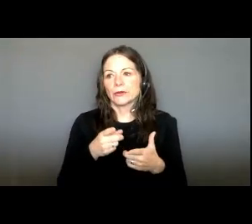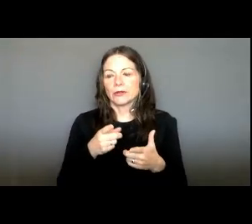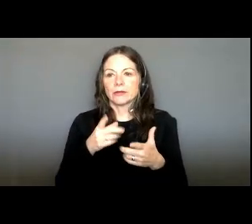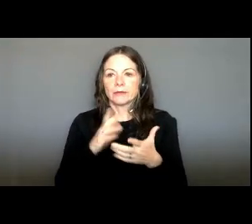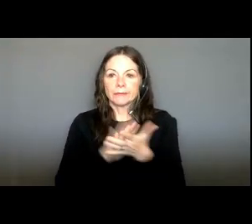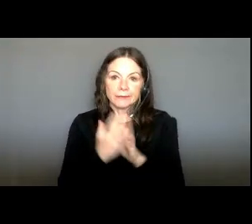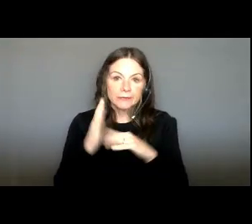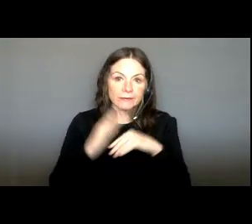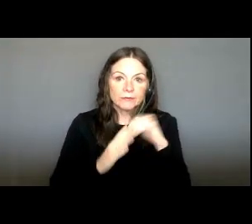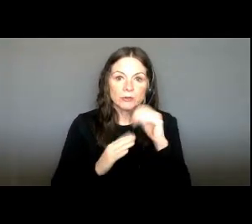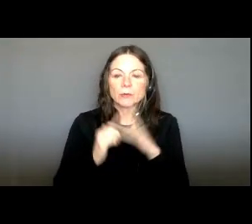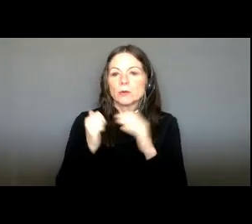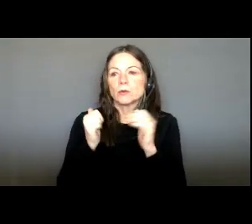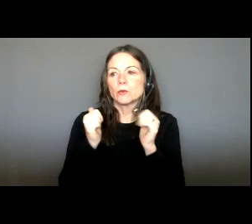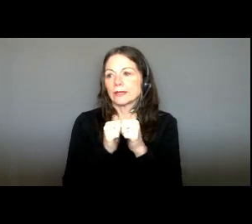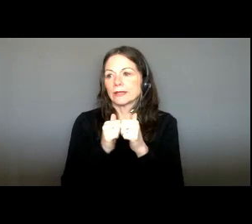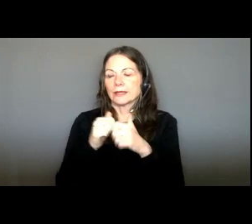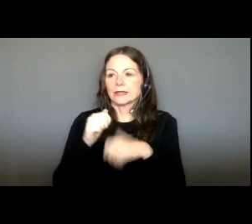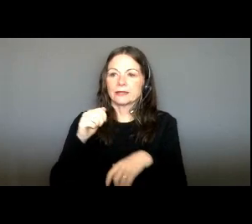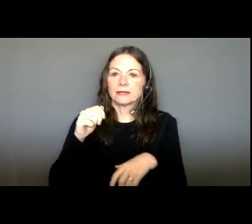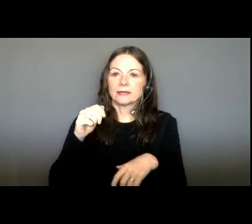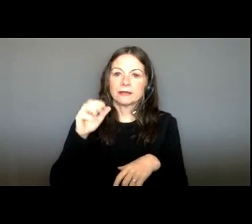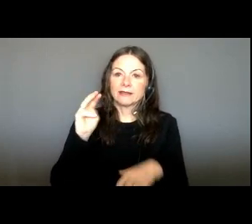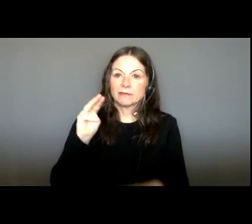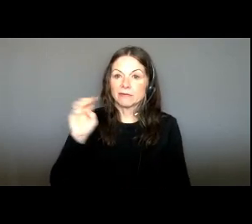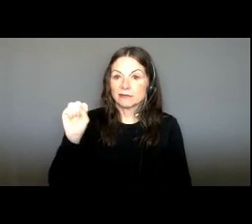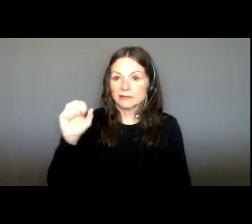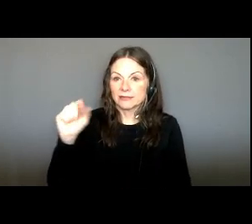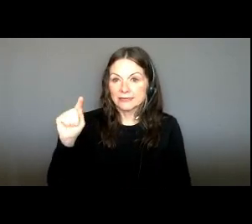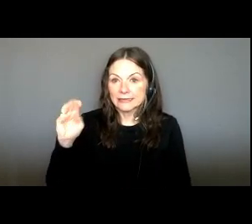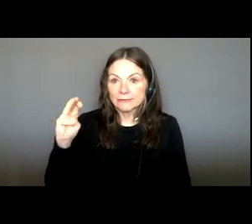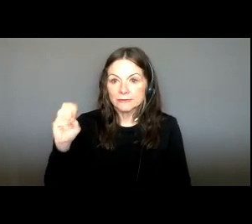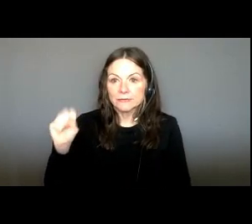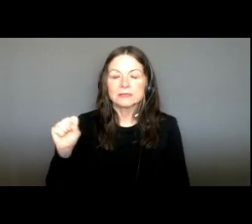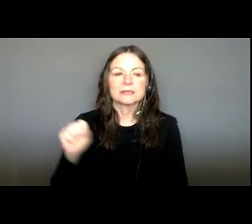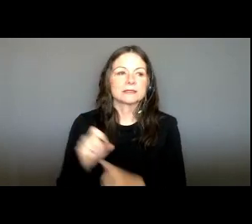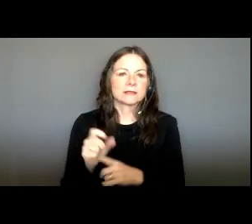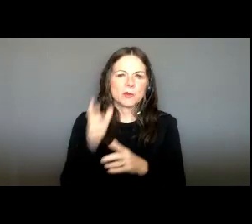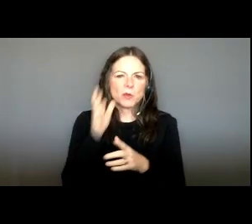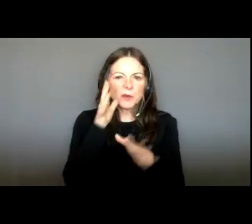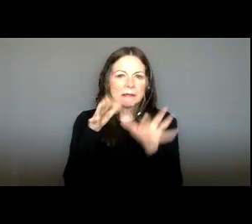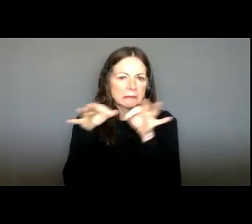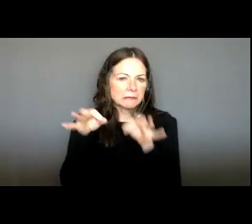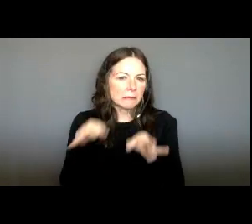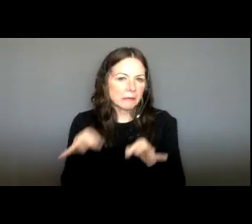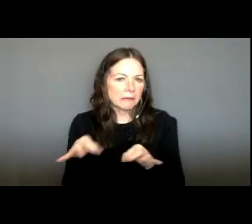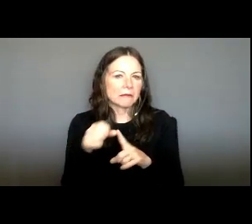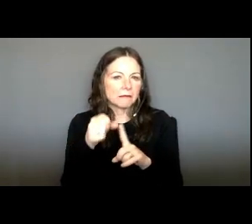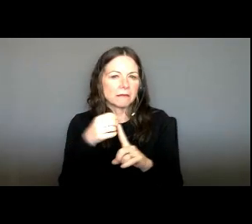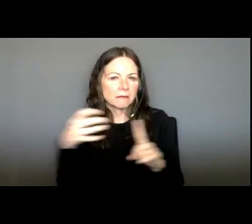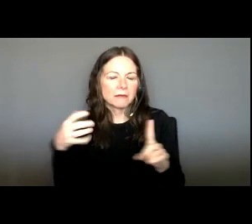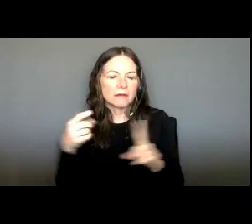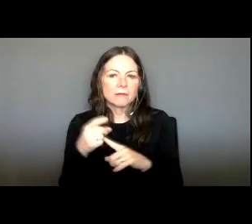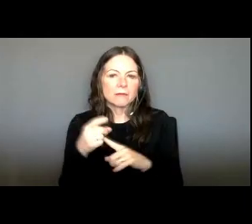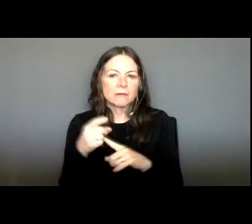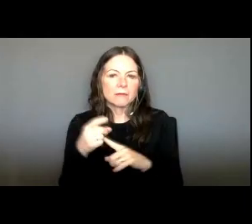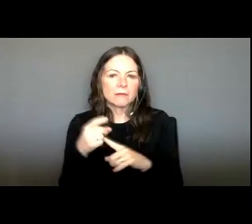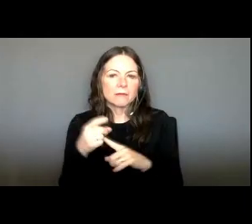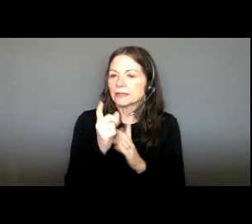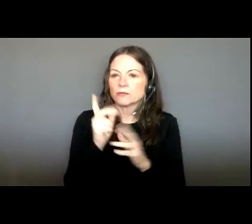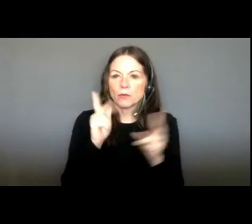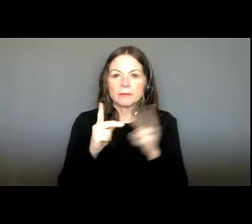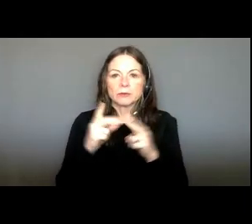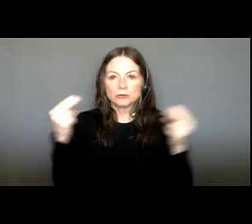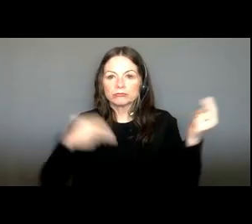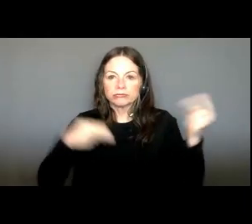teams. We will guide you, but also we'll give a couple of minutes to people to